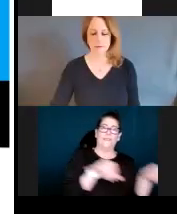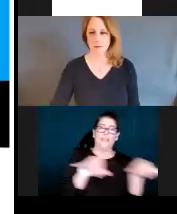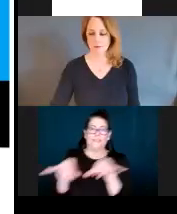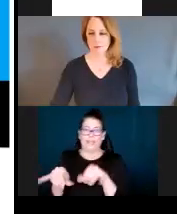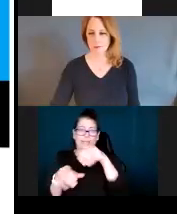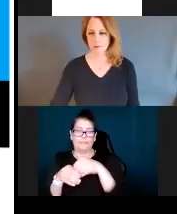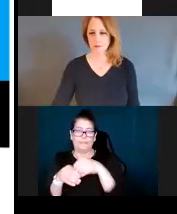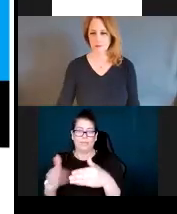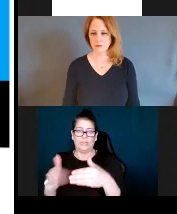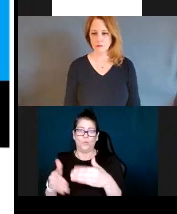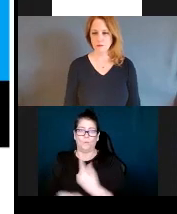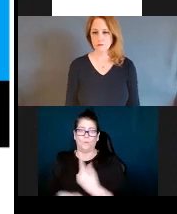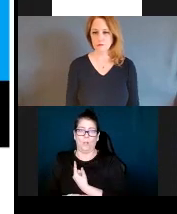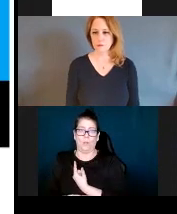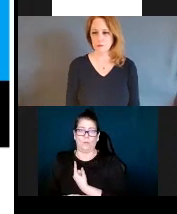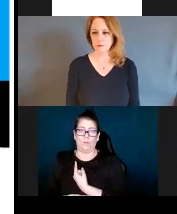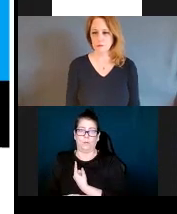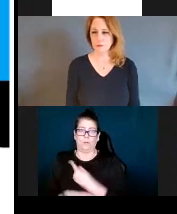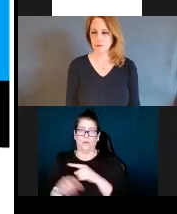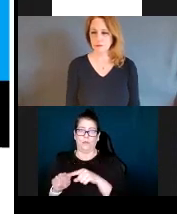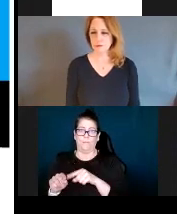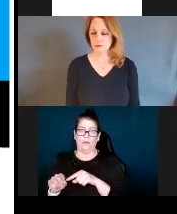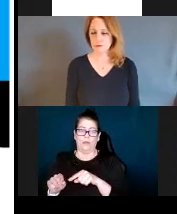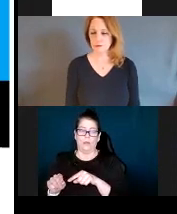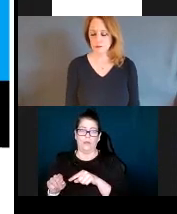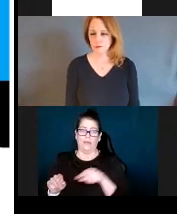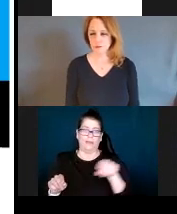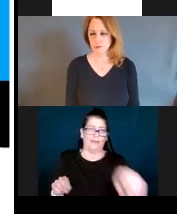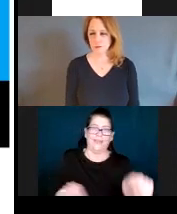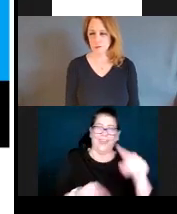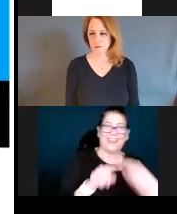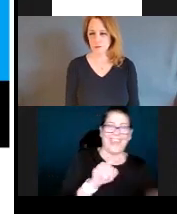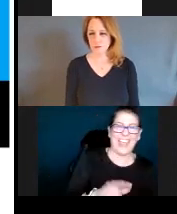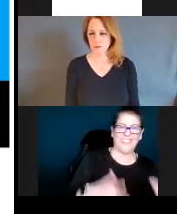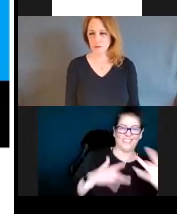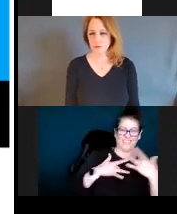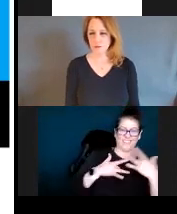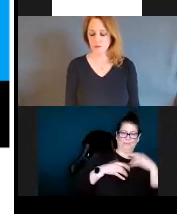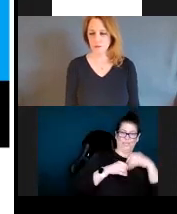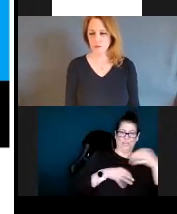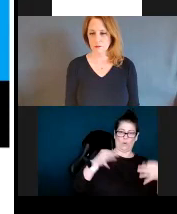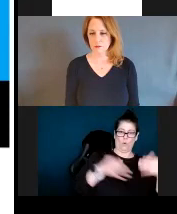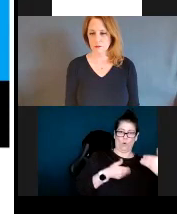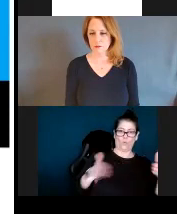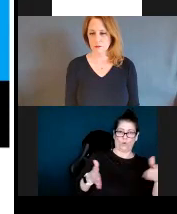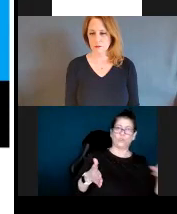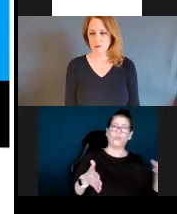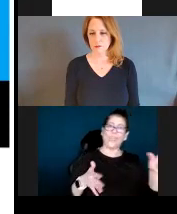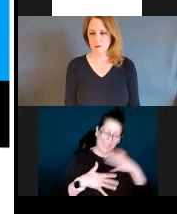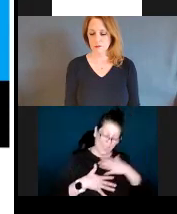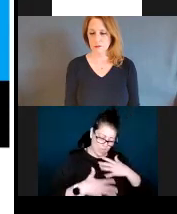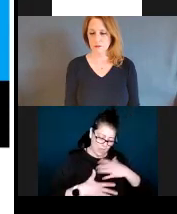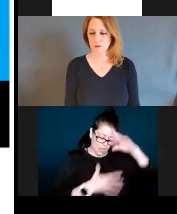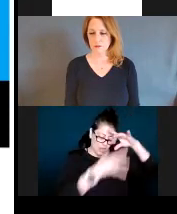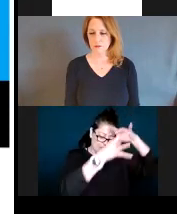them. But that person is unlikely to be able to physically attack them in the courtroom. Emotionally and mentally,